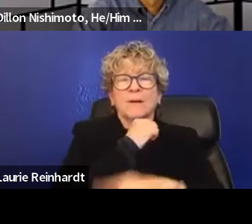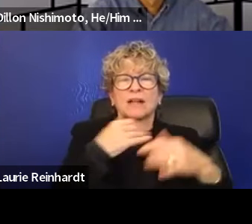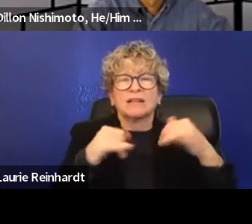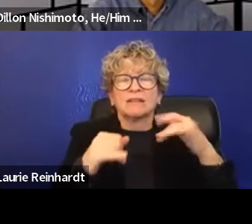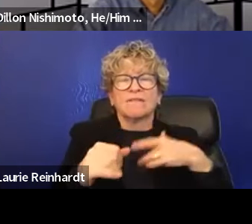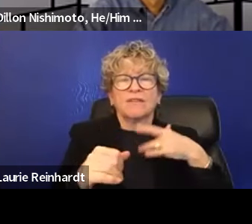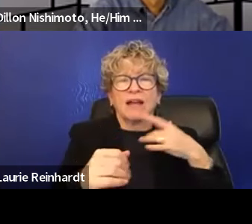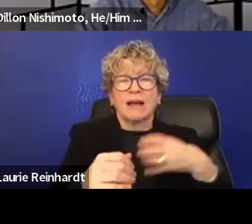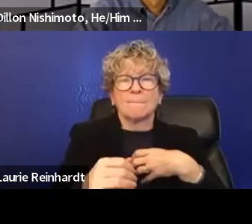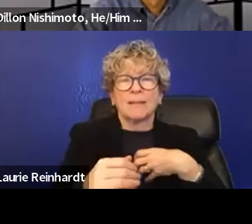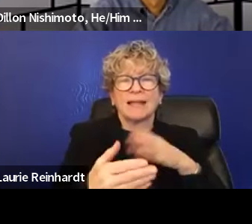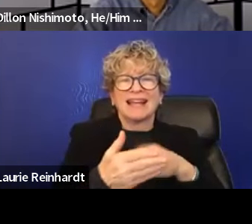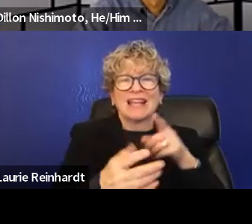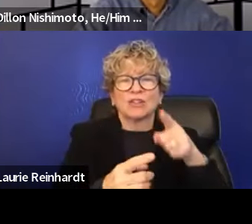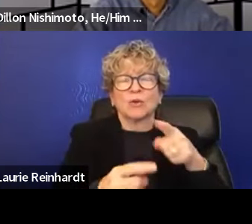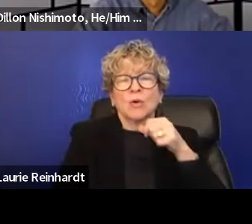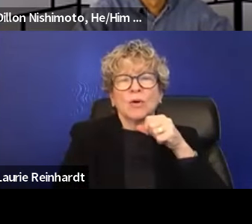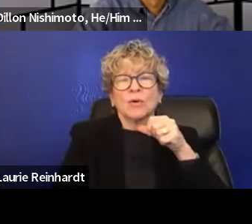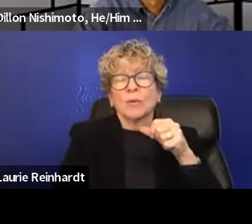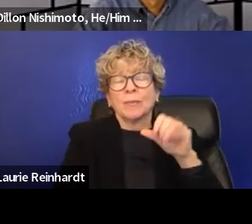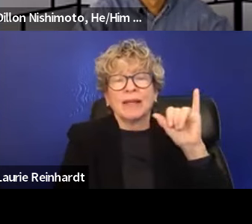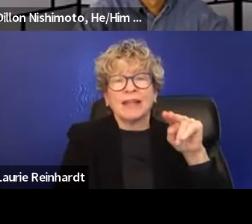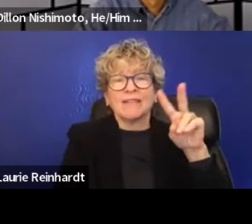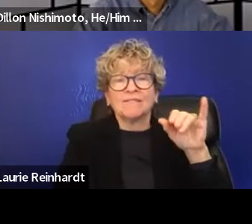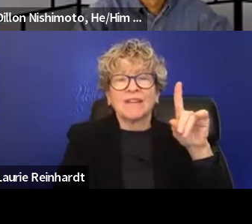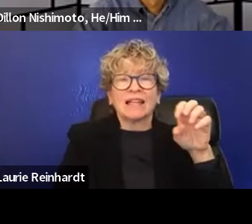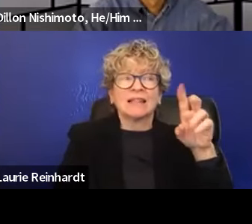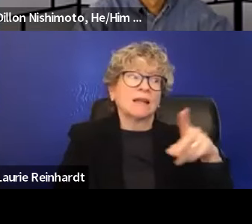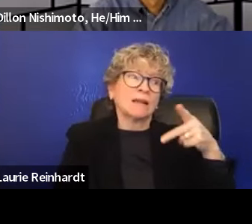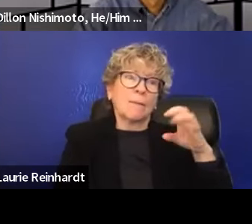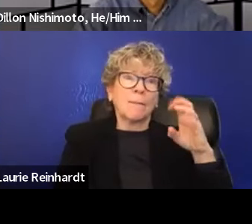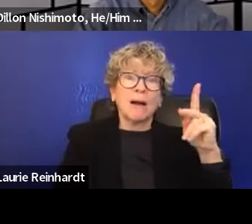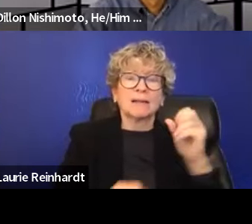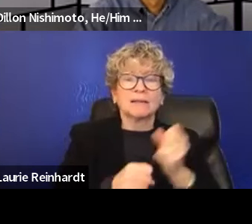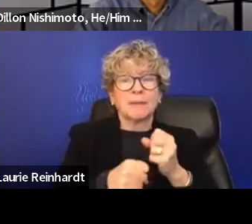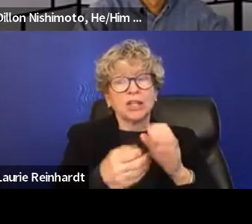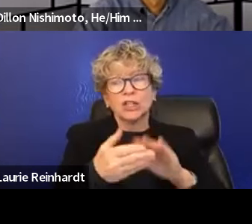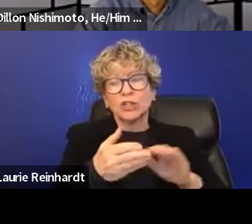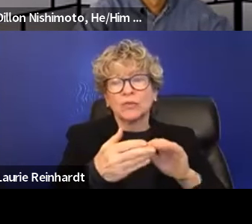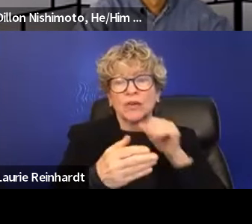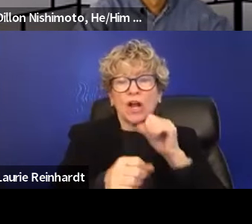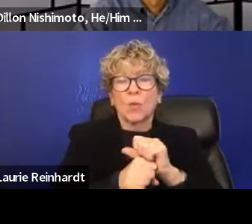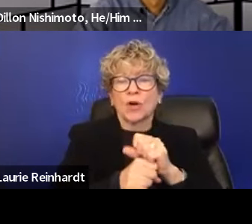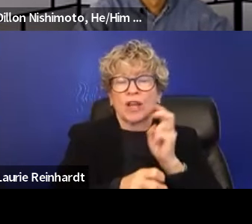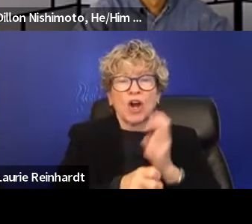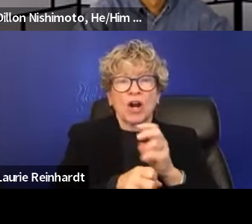complaining against her would be invalidated by, oh, Puck's just making excuses for not working hard enough.